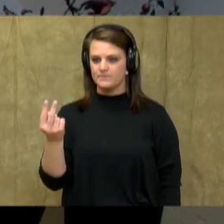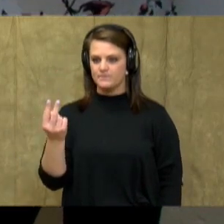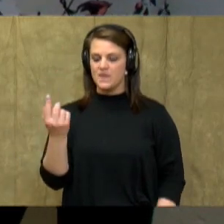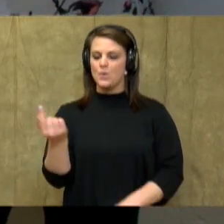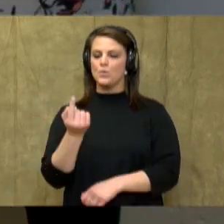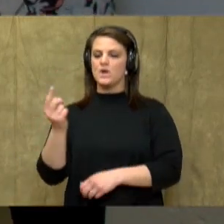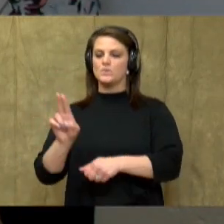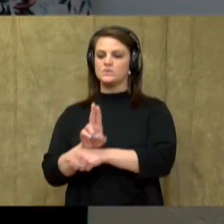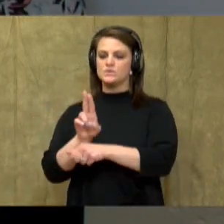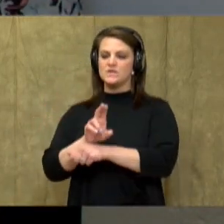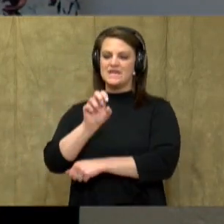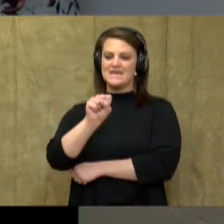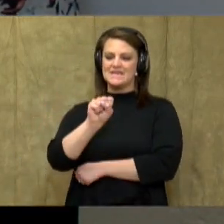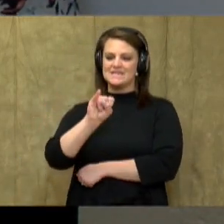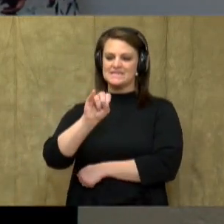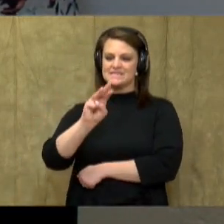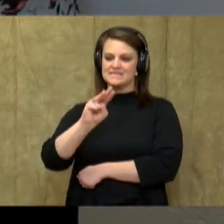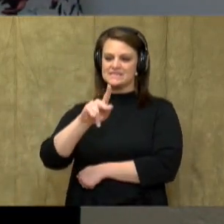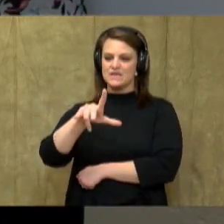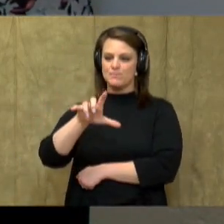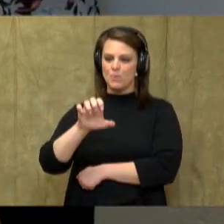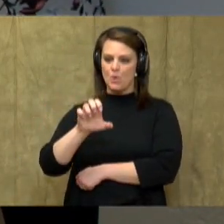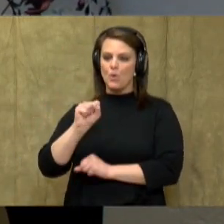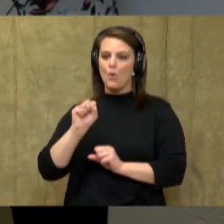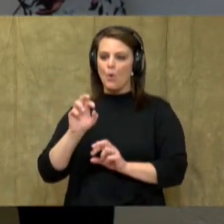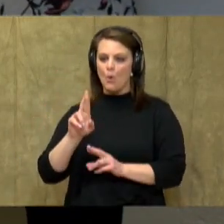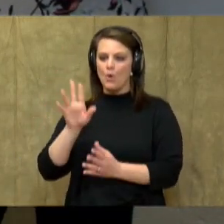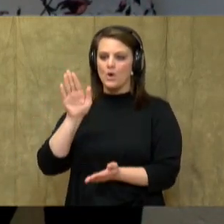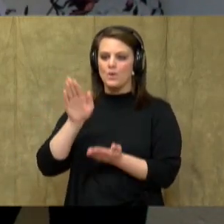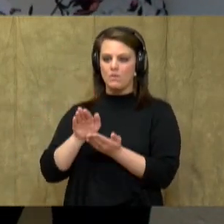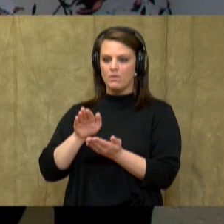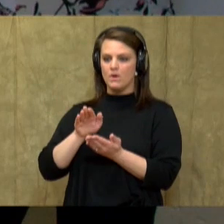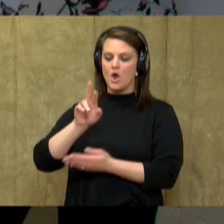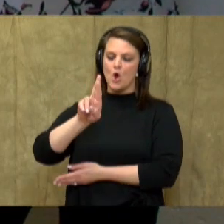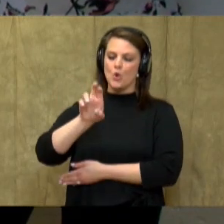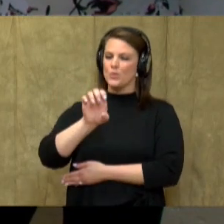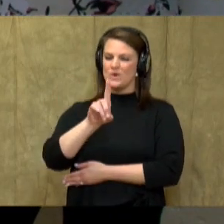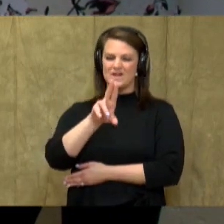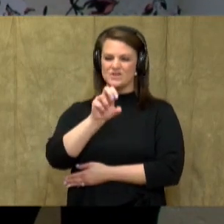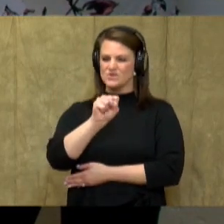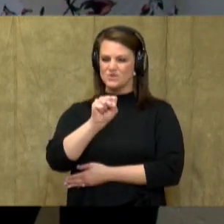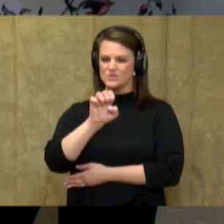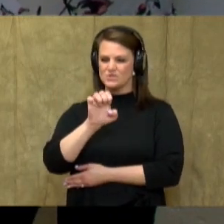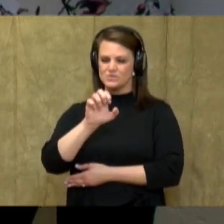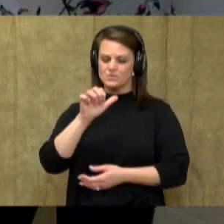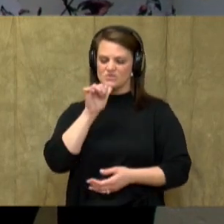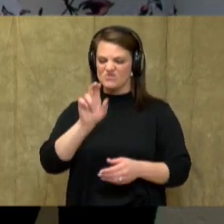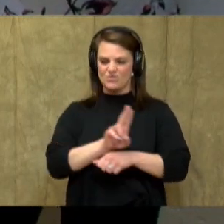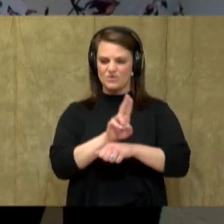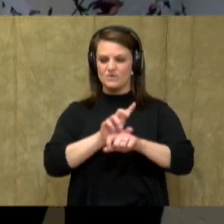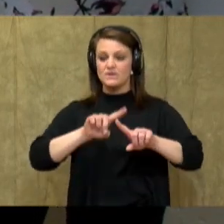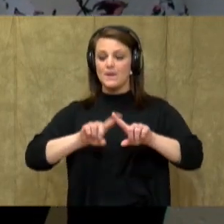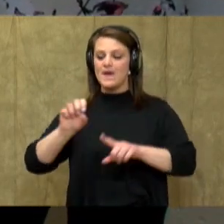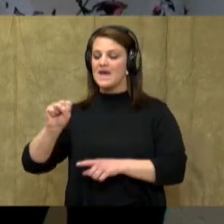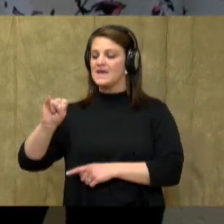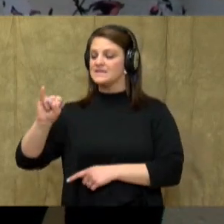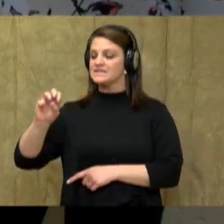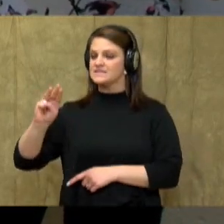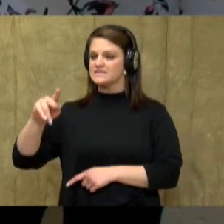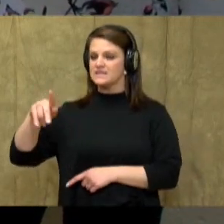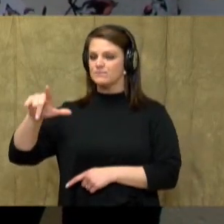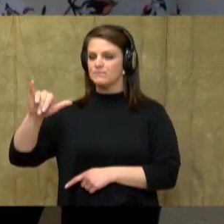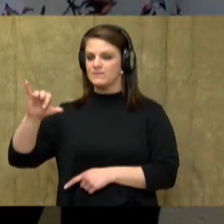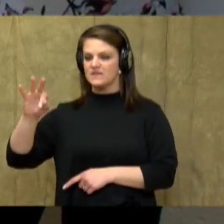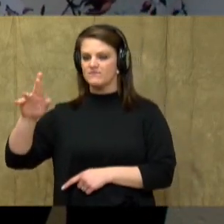the word simple or simplify and not reduce. Sometimes we get those confused, but let me tell you why we would not